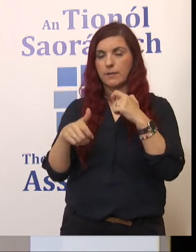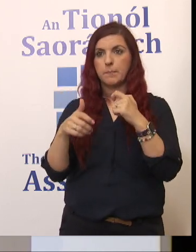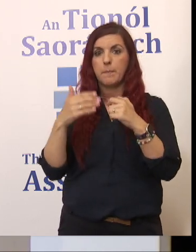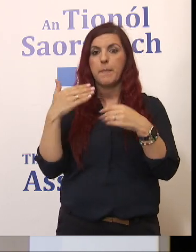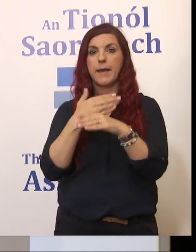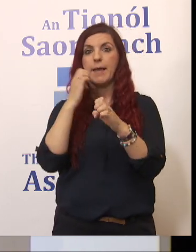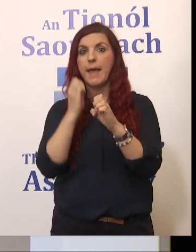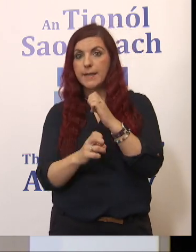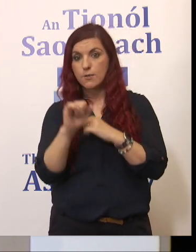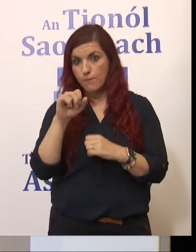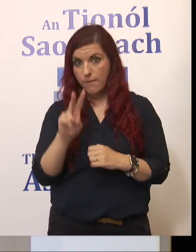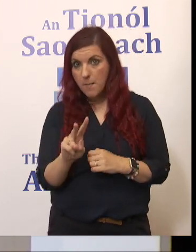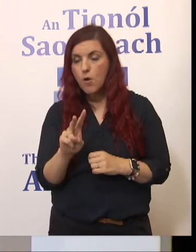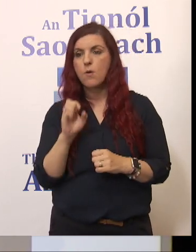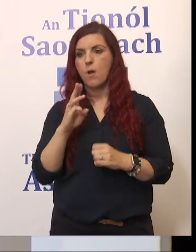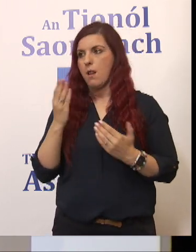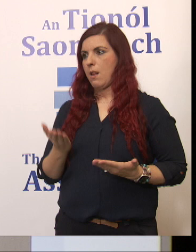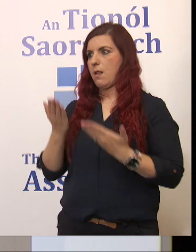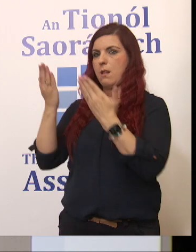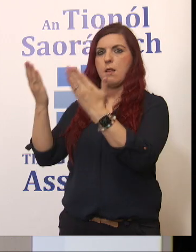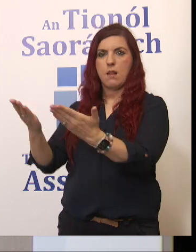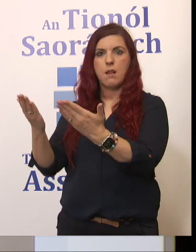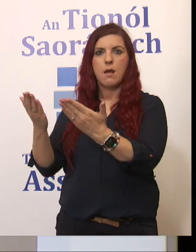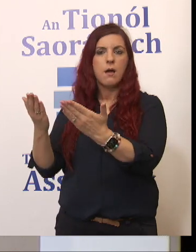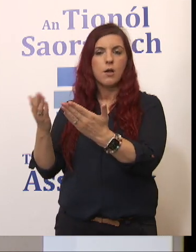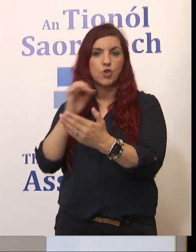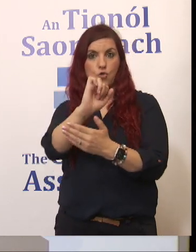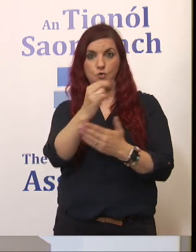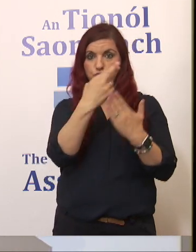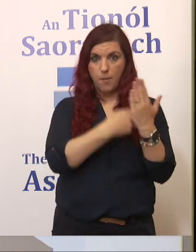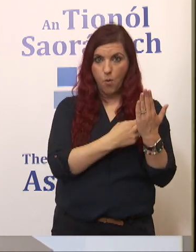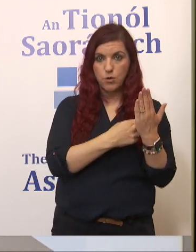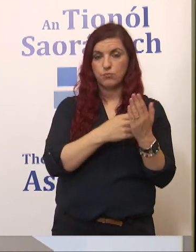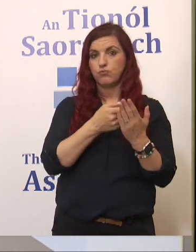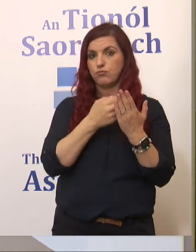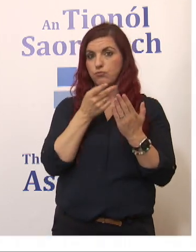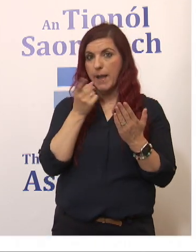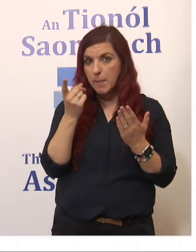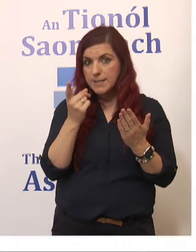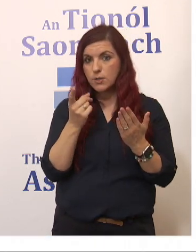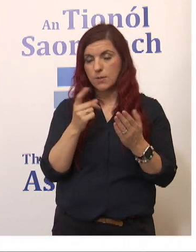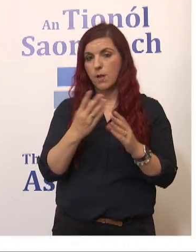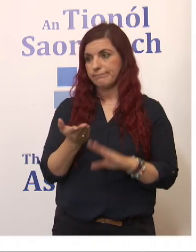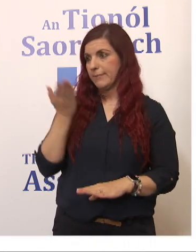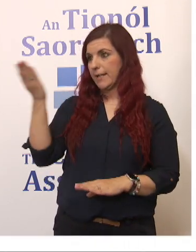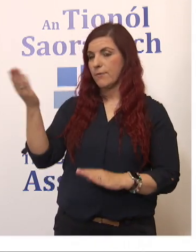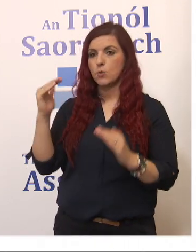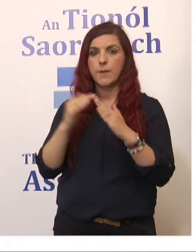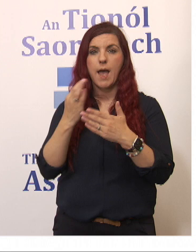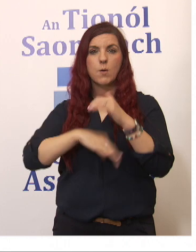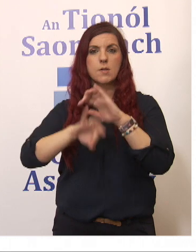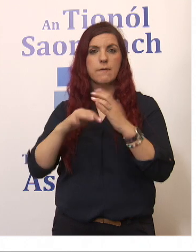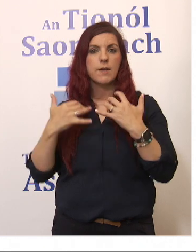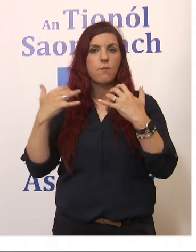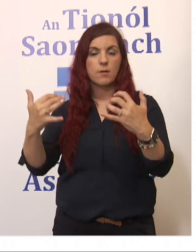November, we will issue your report and your recommendations to the Houses of the Oireachtas. So